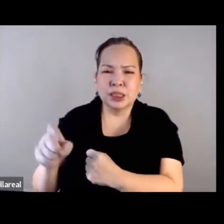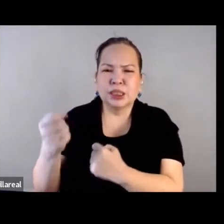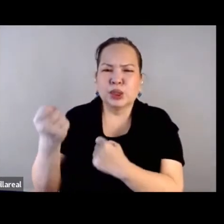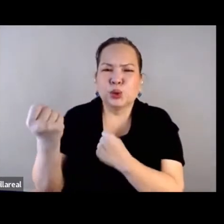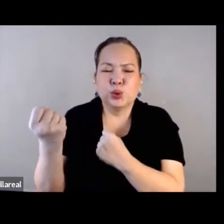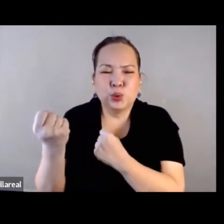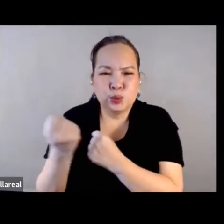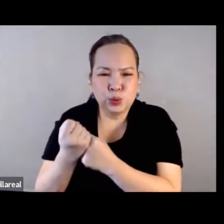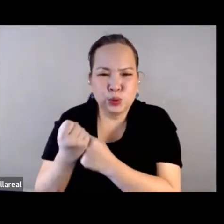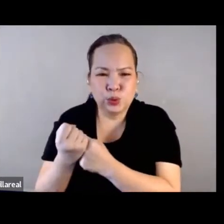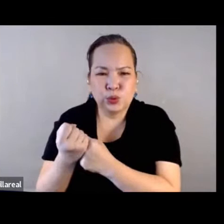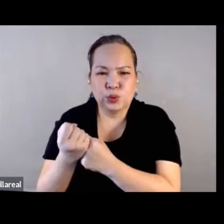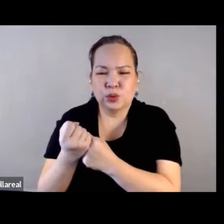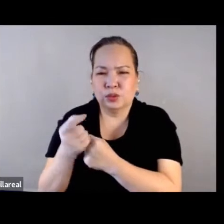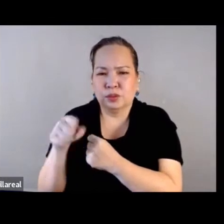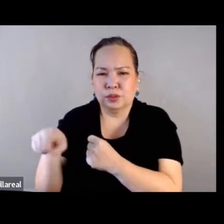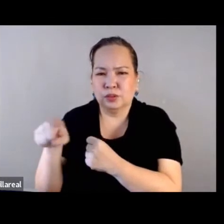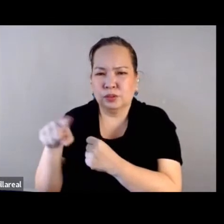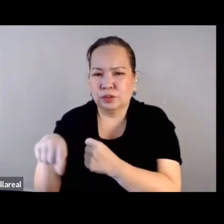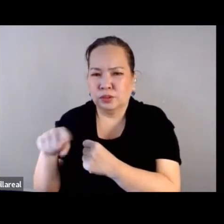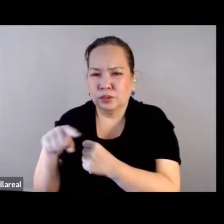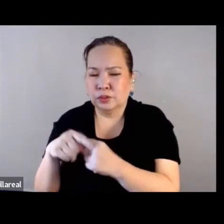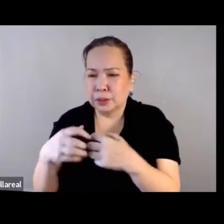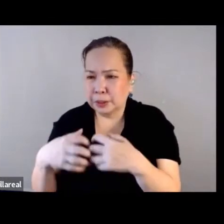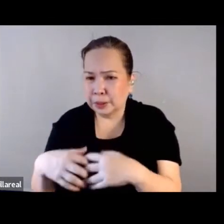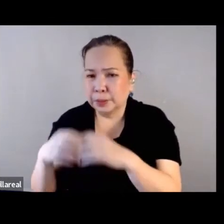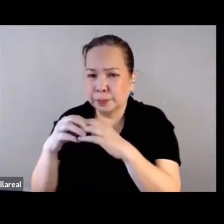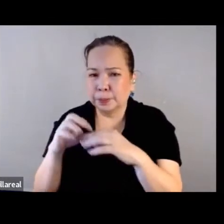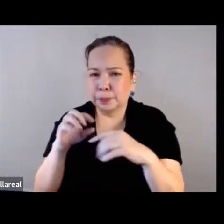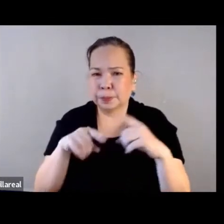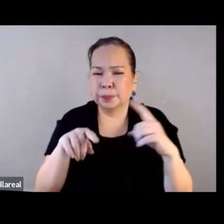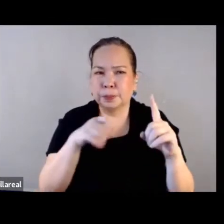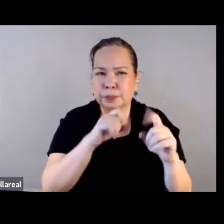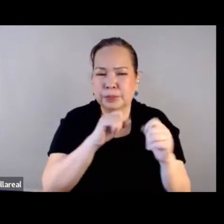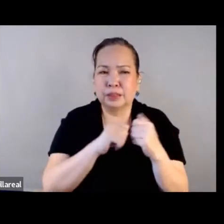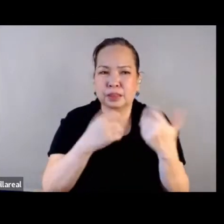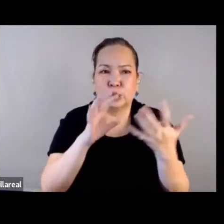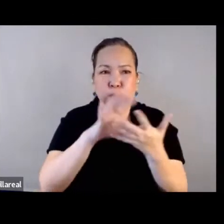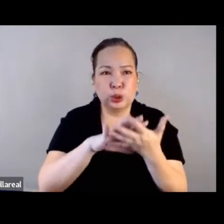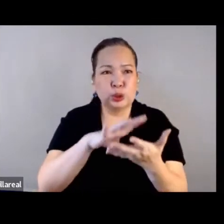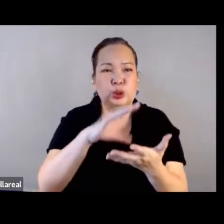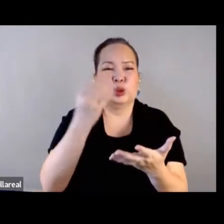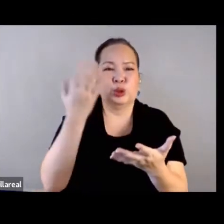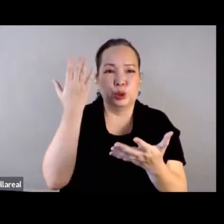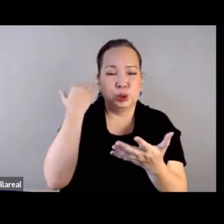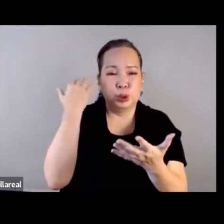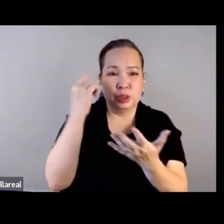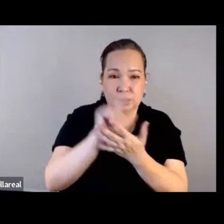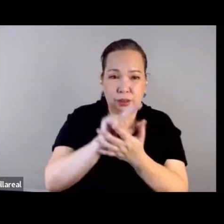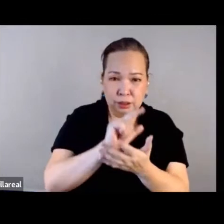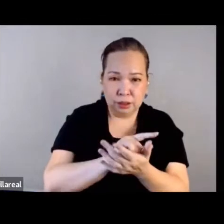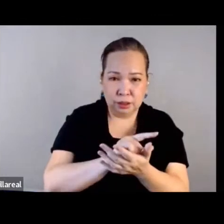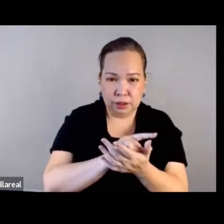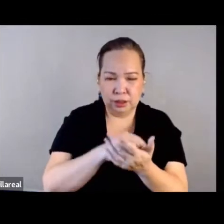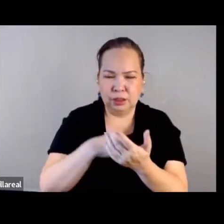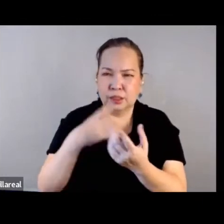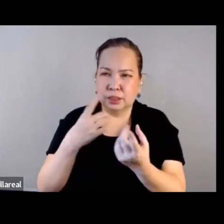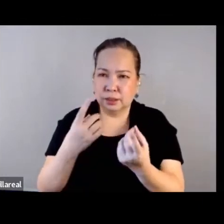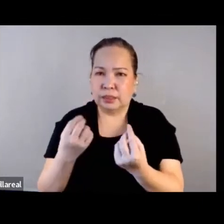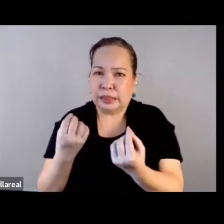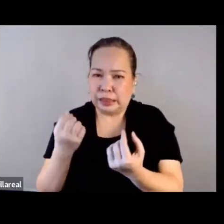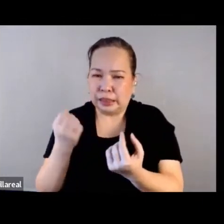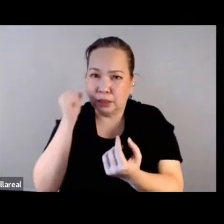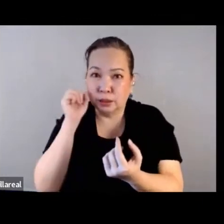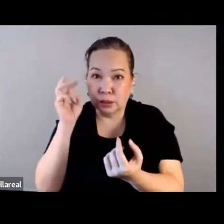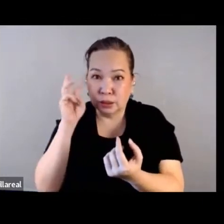build and strengthen it. And we can only do this by learning from our past and applying them to our present.